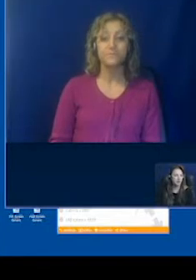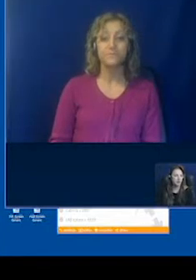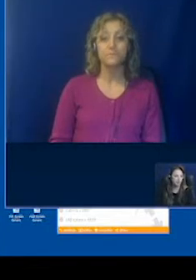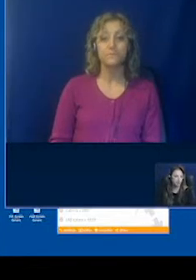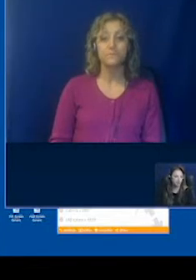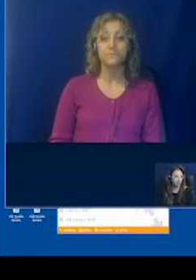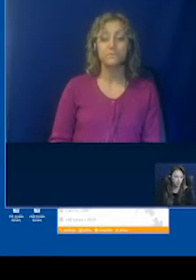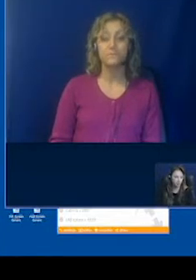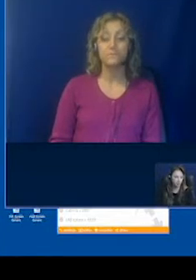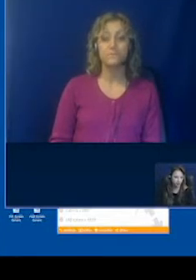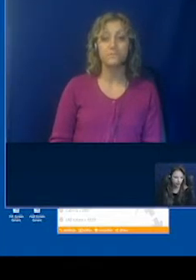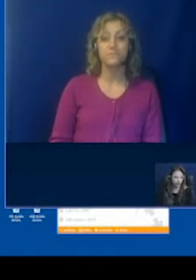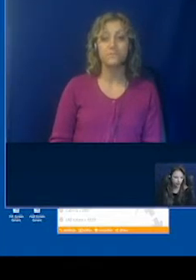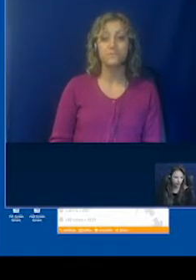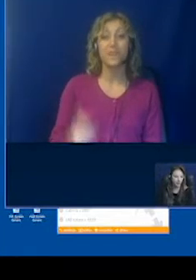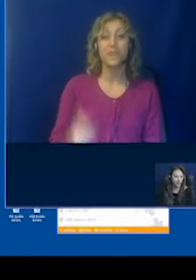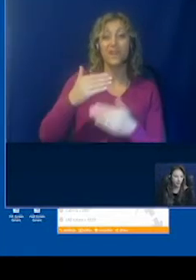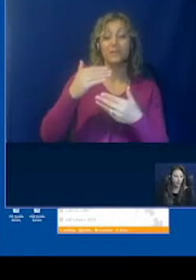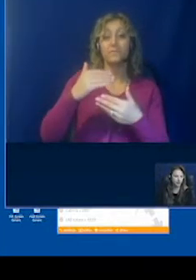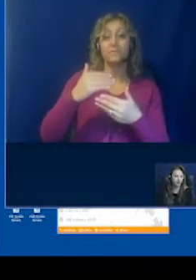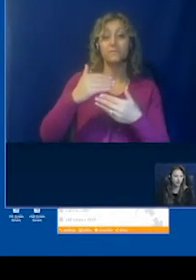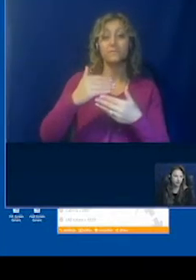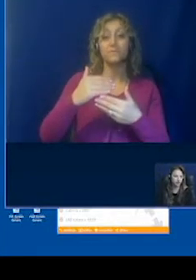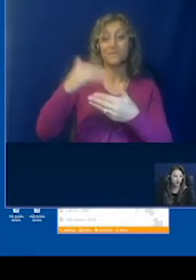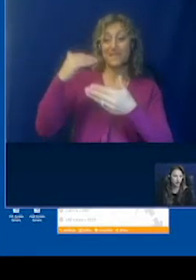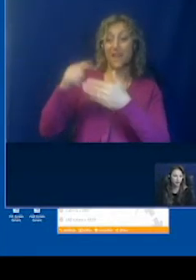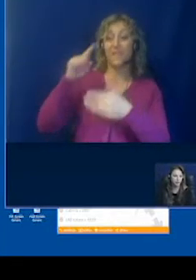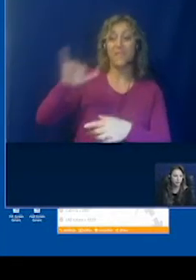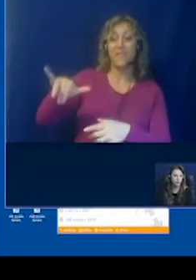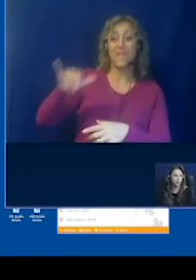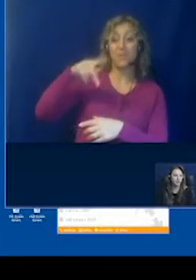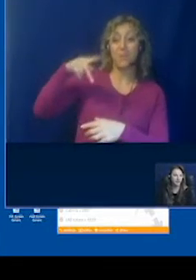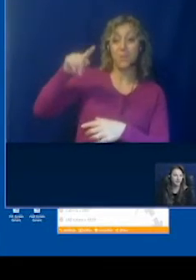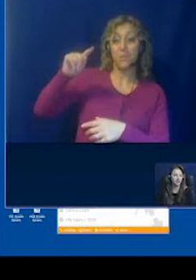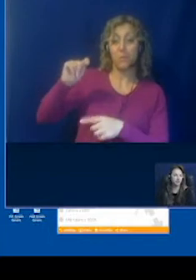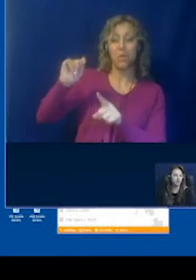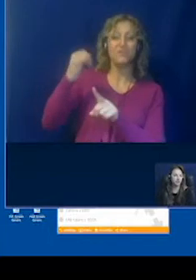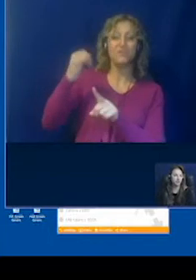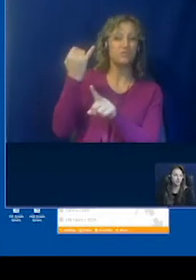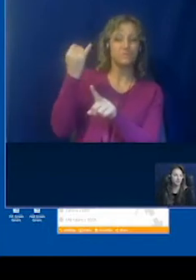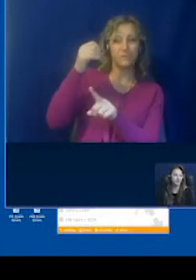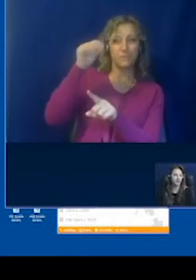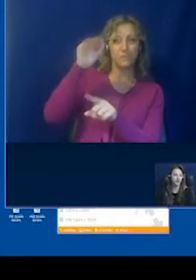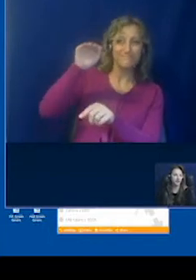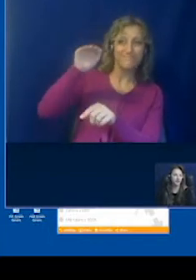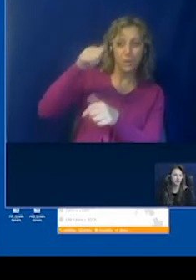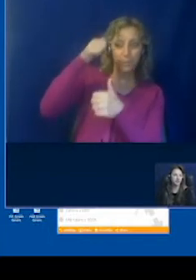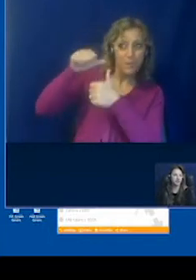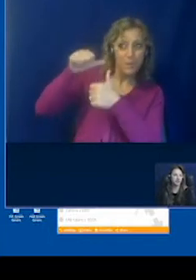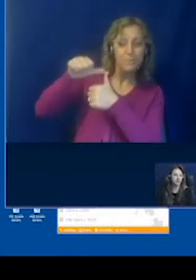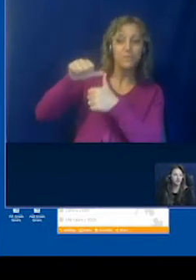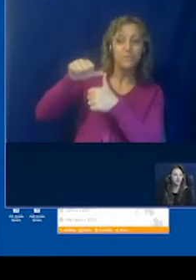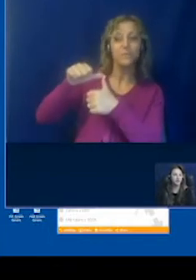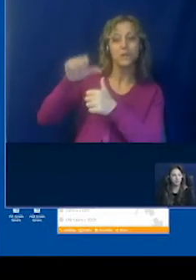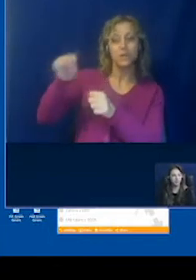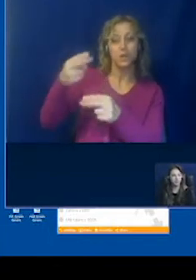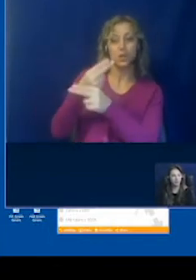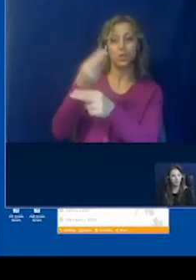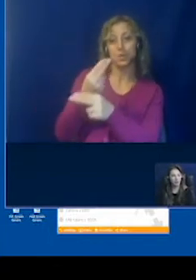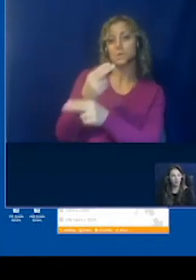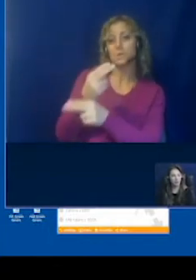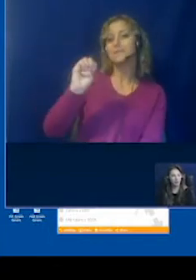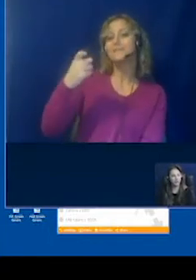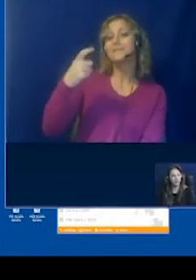The next bullet point here on this PowerPoint just reminds you that you can use their extension. That's the